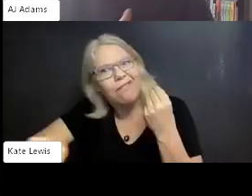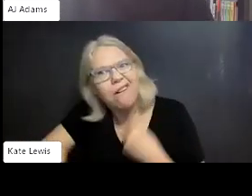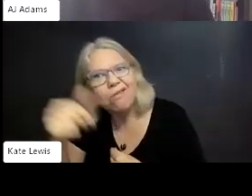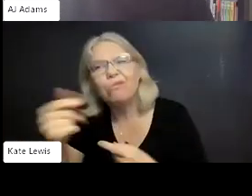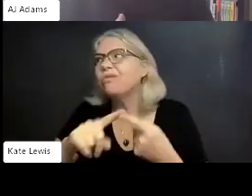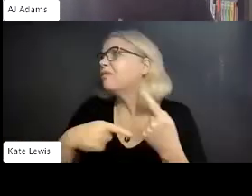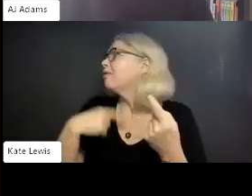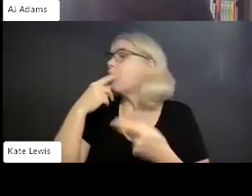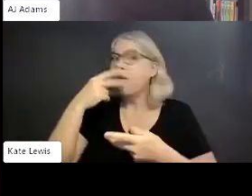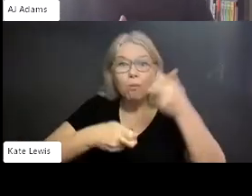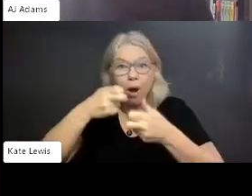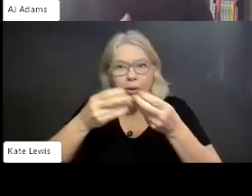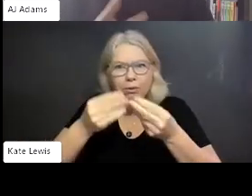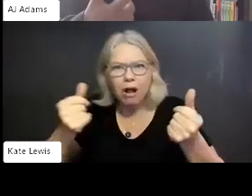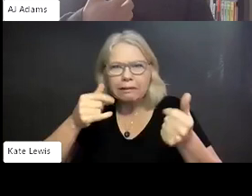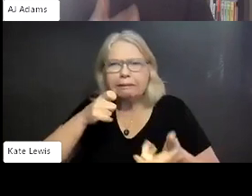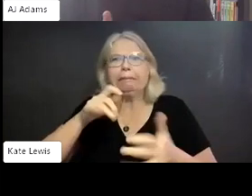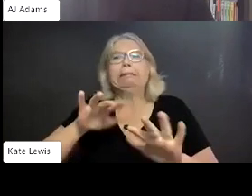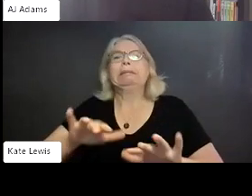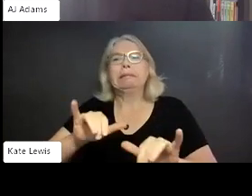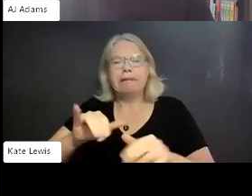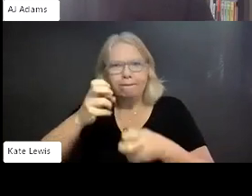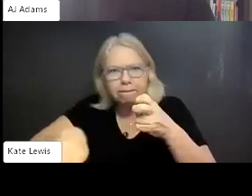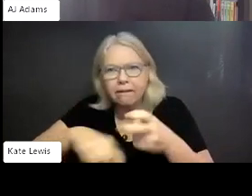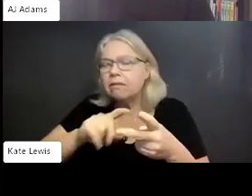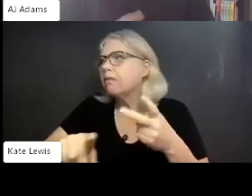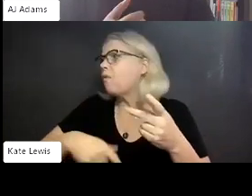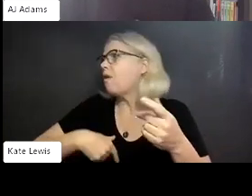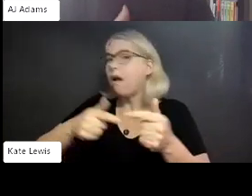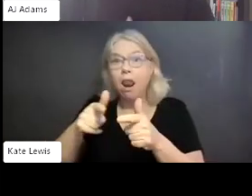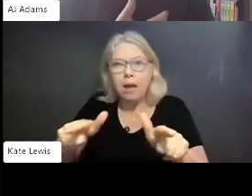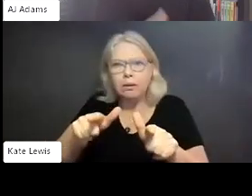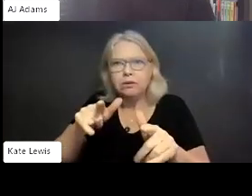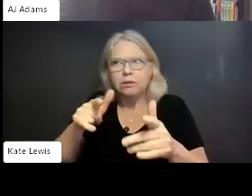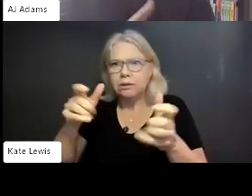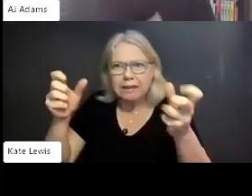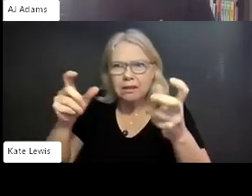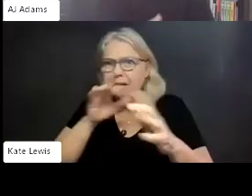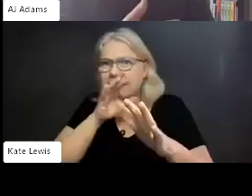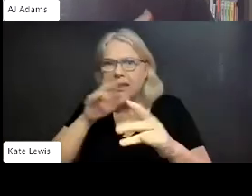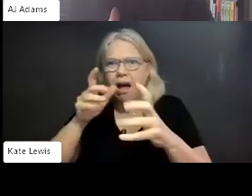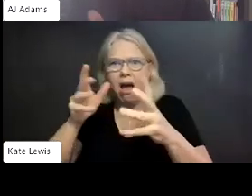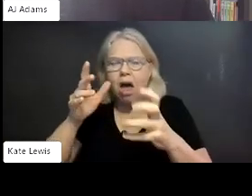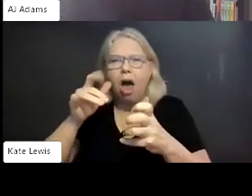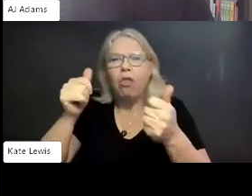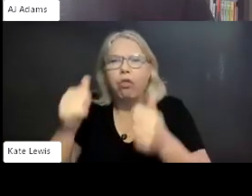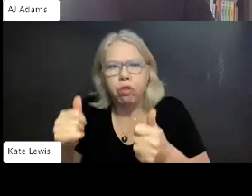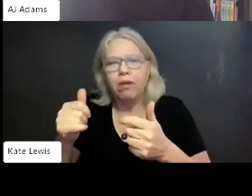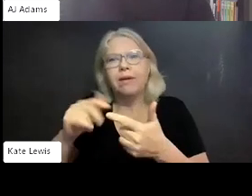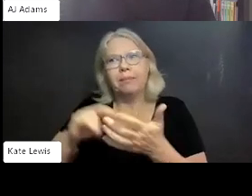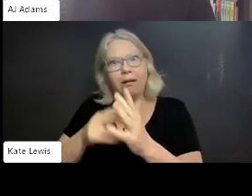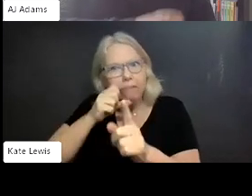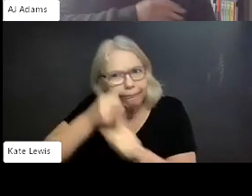these difficulties are presented in a way that they're so severe that they reduce a person's ability to perform their day-to-day